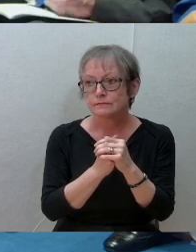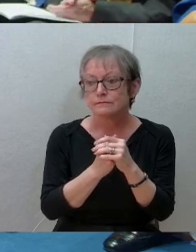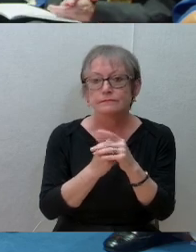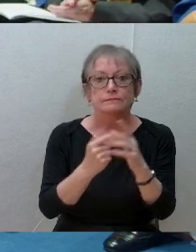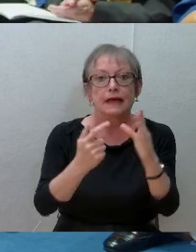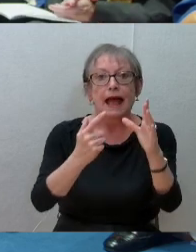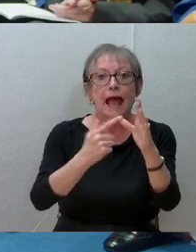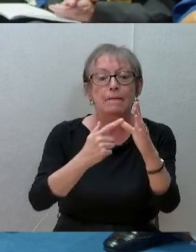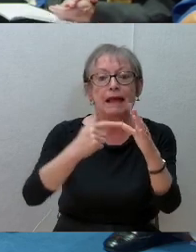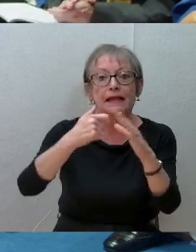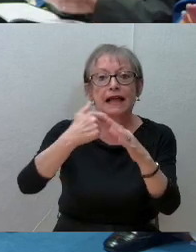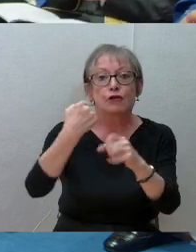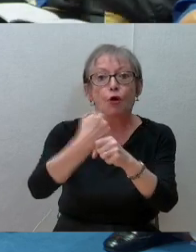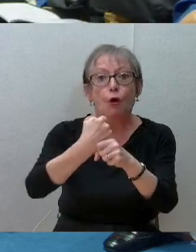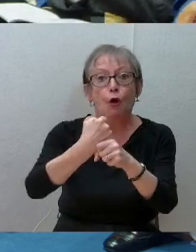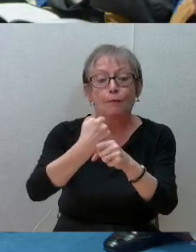Amy Kilgore.